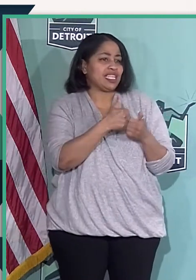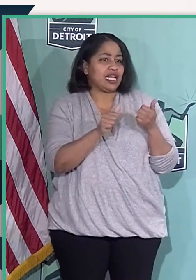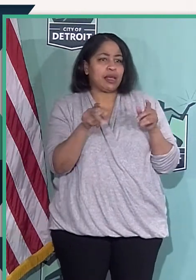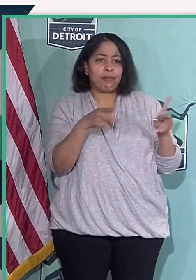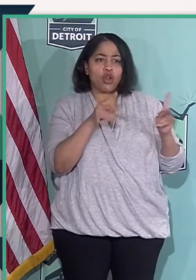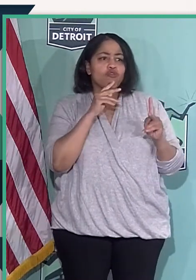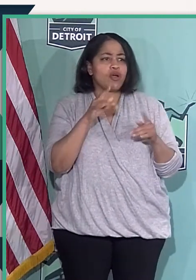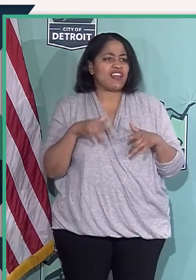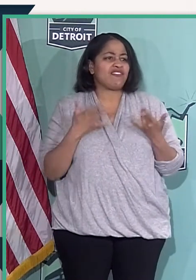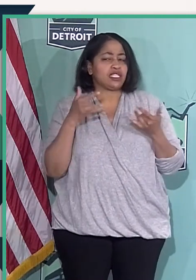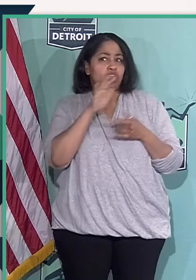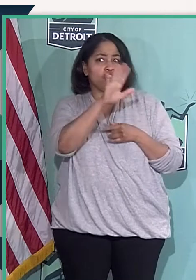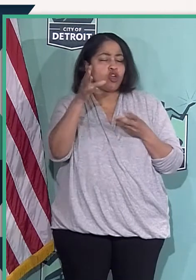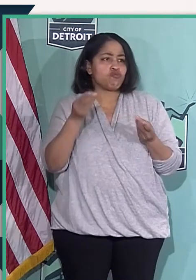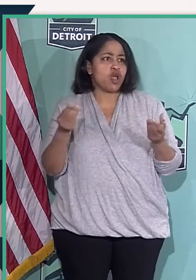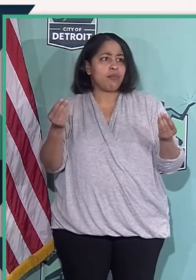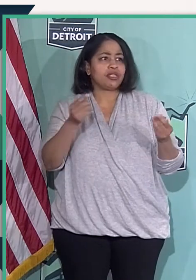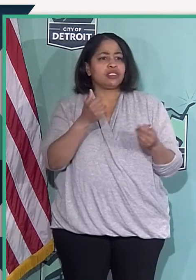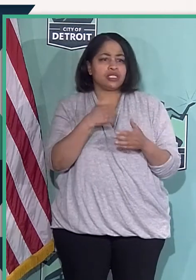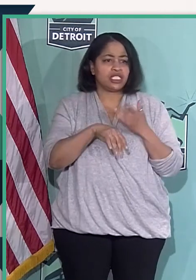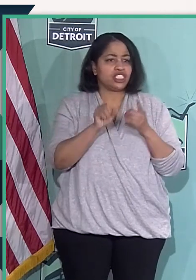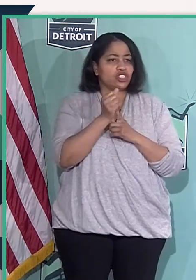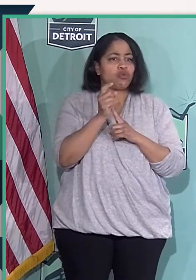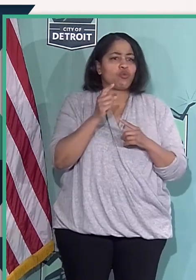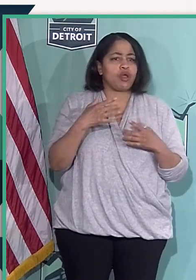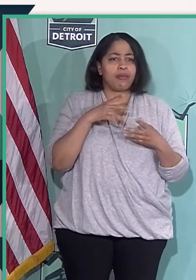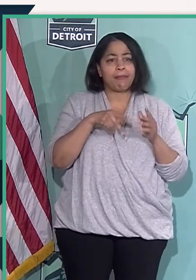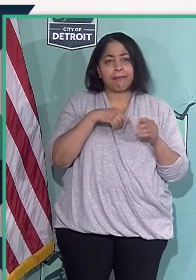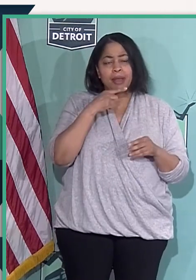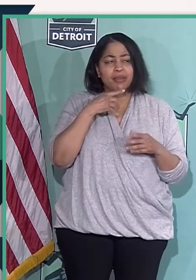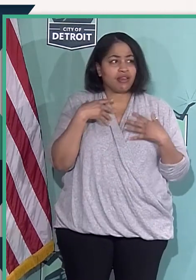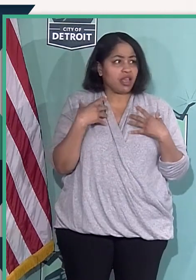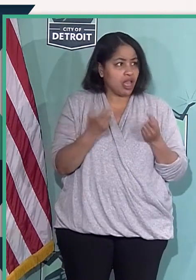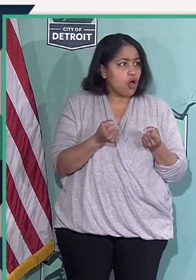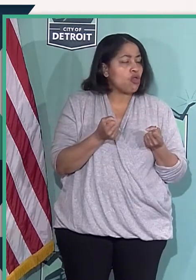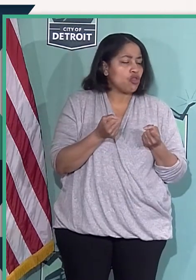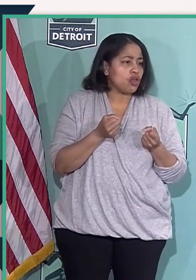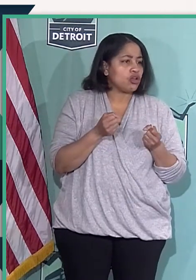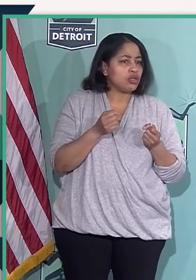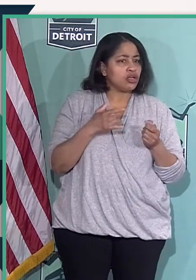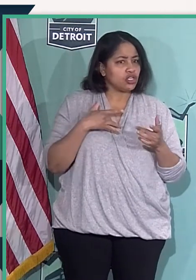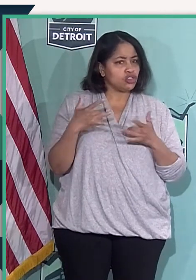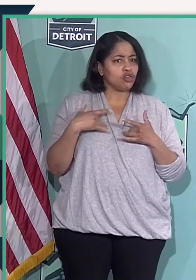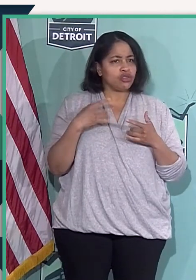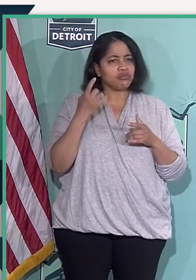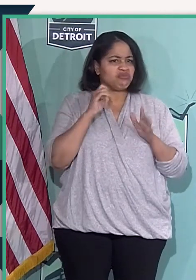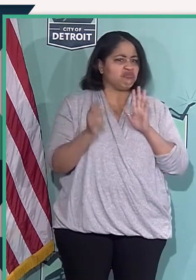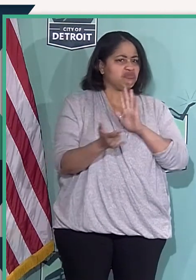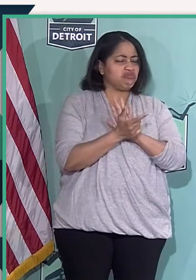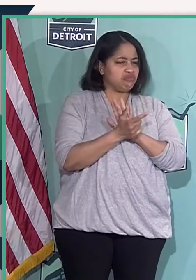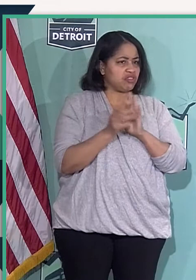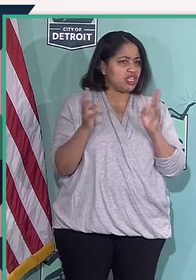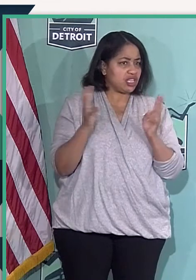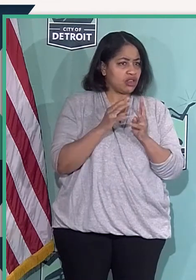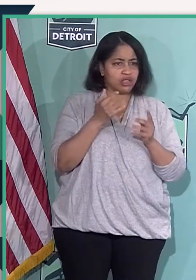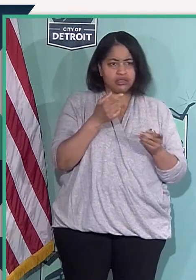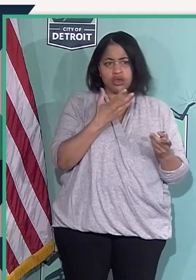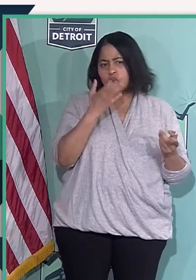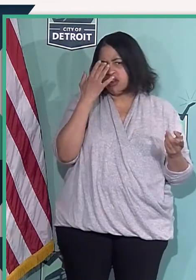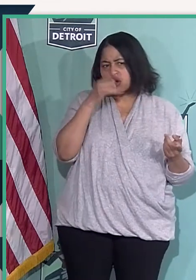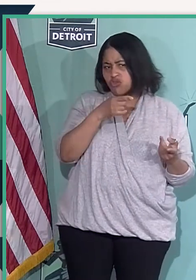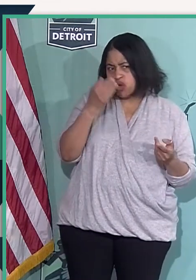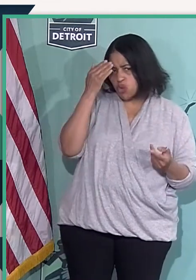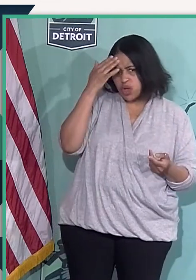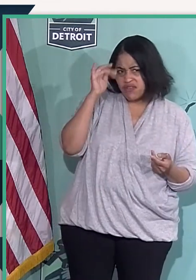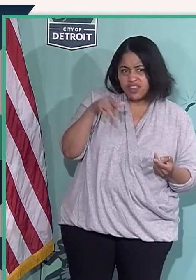in areas where public health concerns regarding COVID prohibit gatherings like that. And they want to know if you had any, if you're